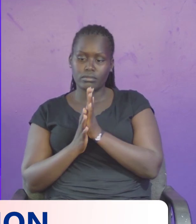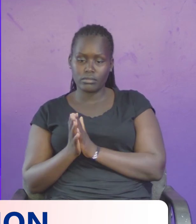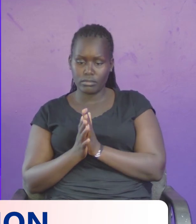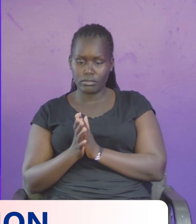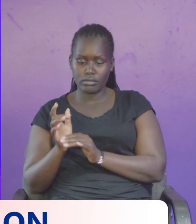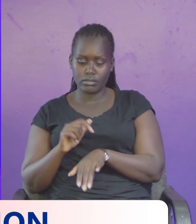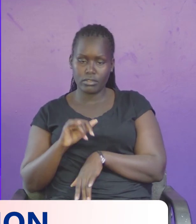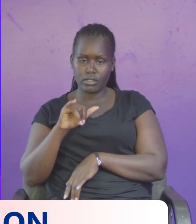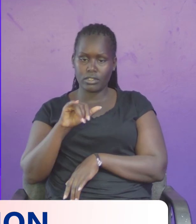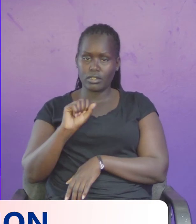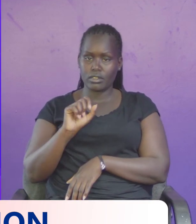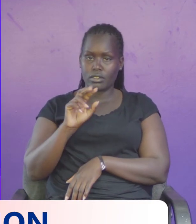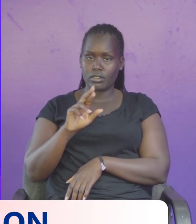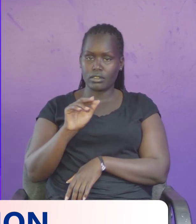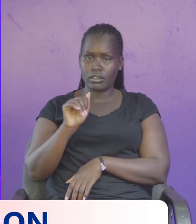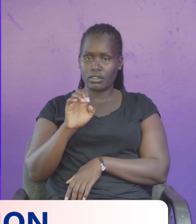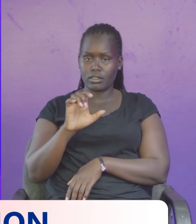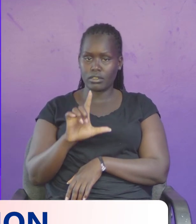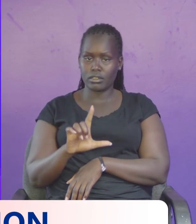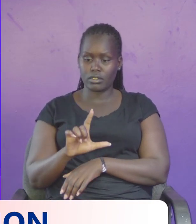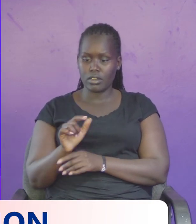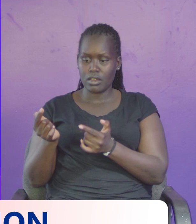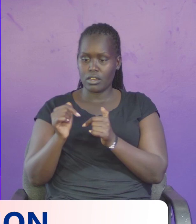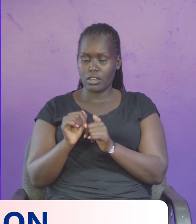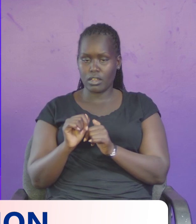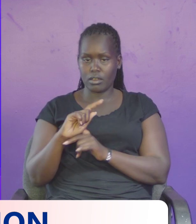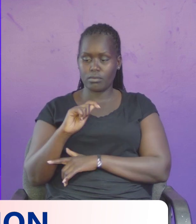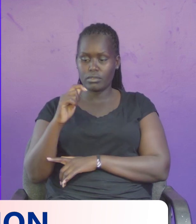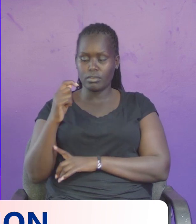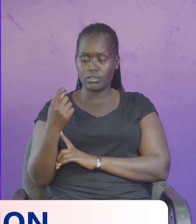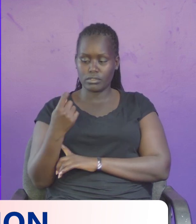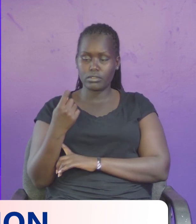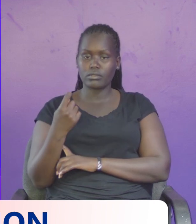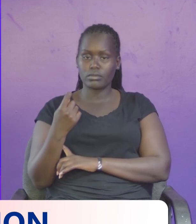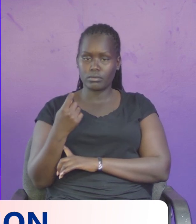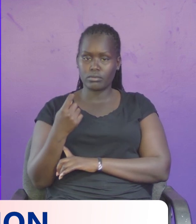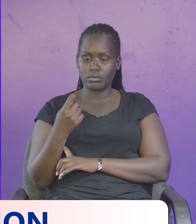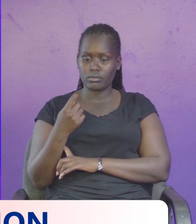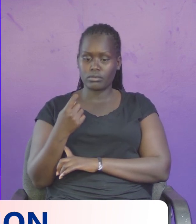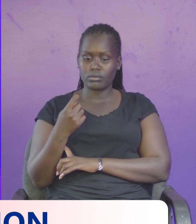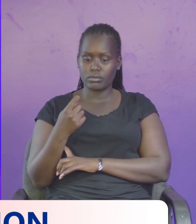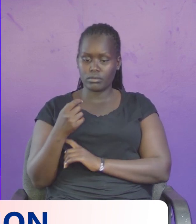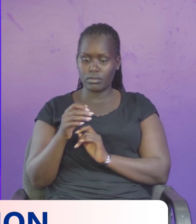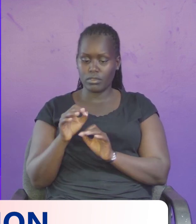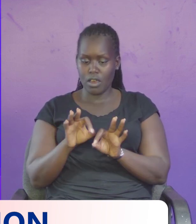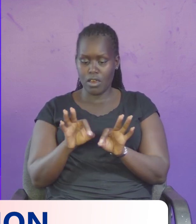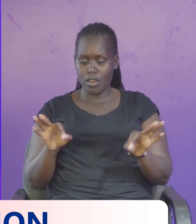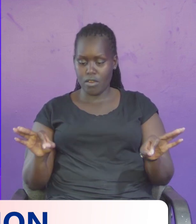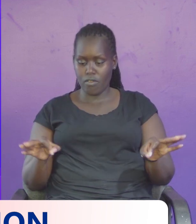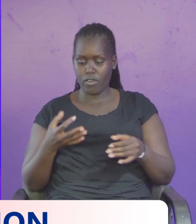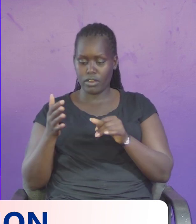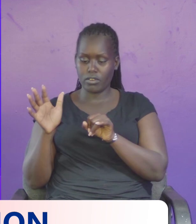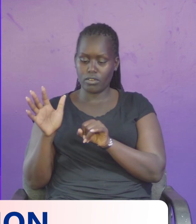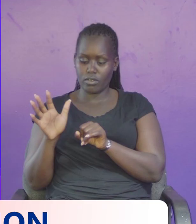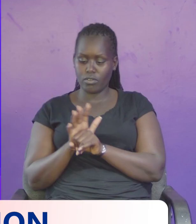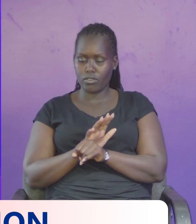Israel Mboni came to Kenya in Kitengela, you could not throw a pin. The field was full. Yes. Complete.